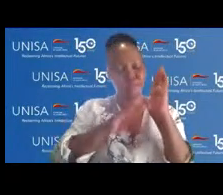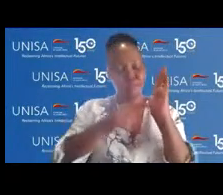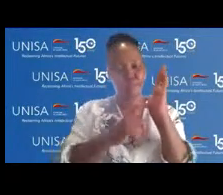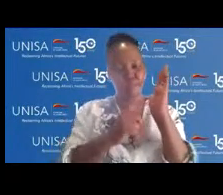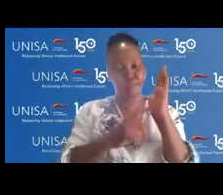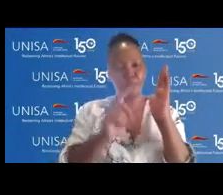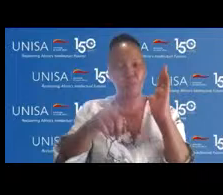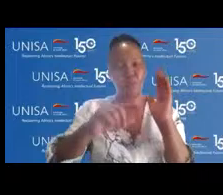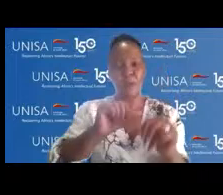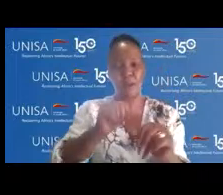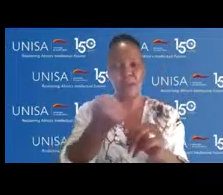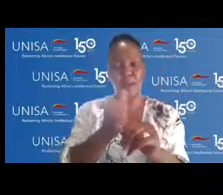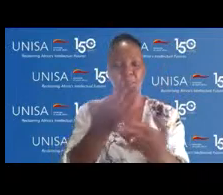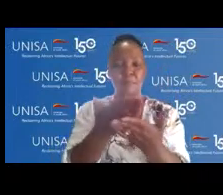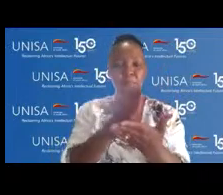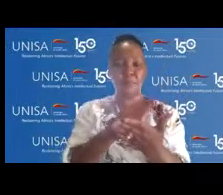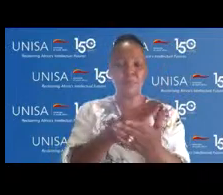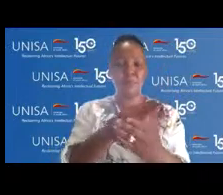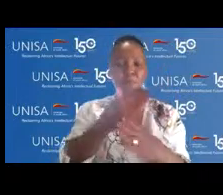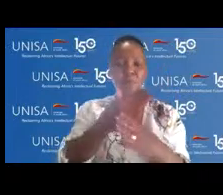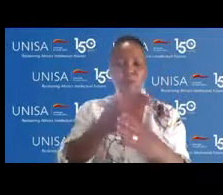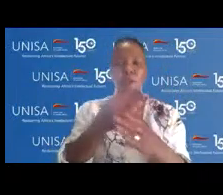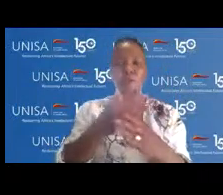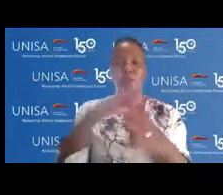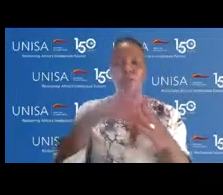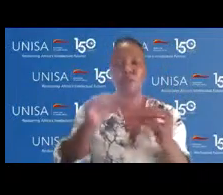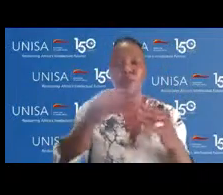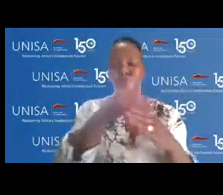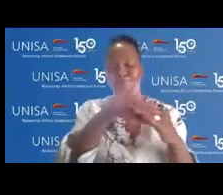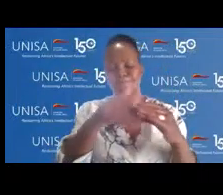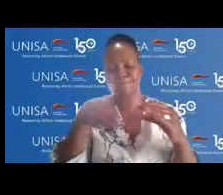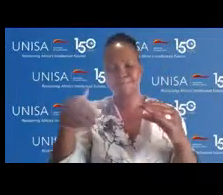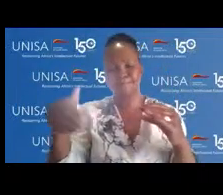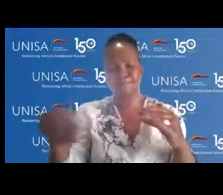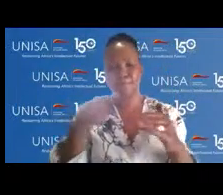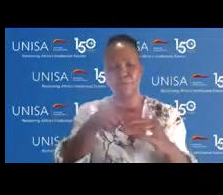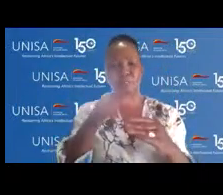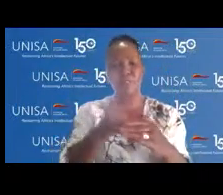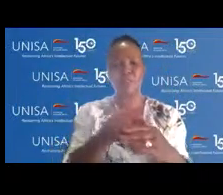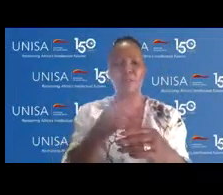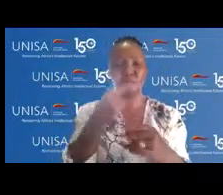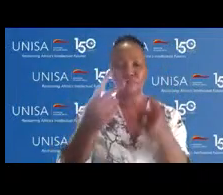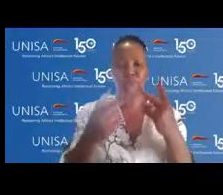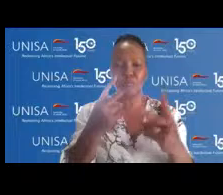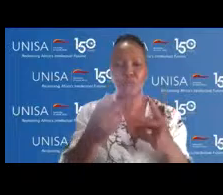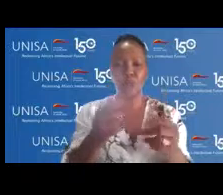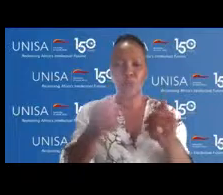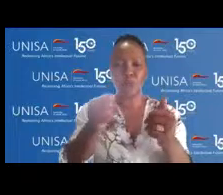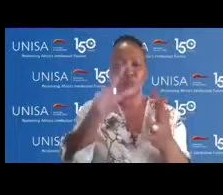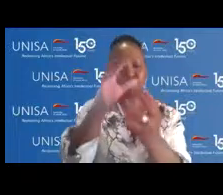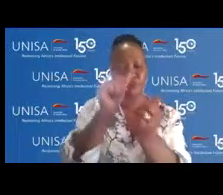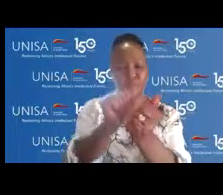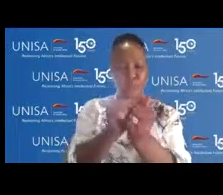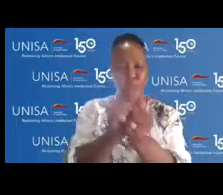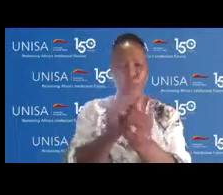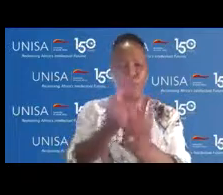you work through all the contents, make sure you've got a good overview of what will be covered within this course.